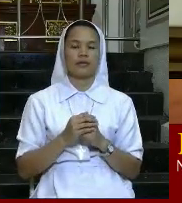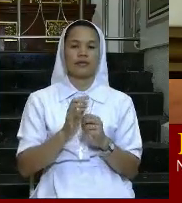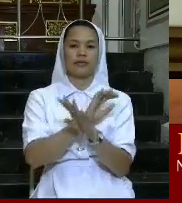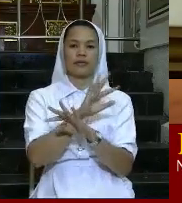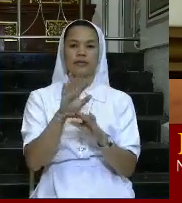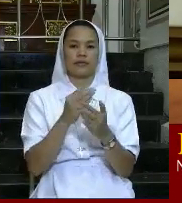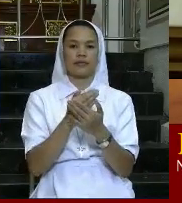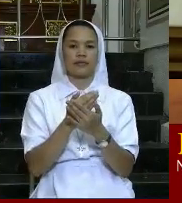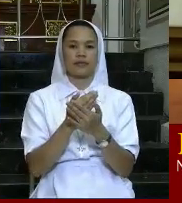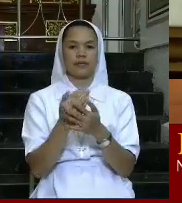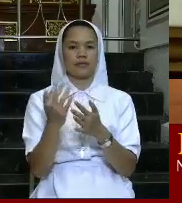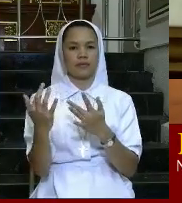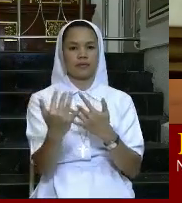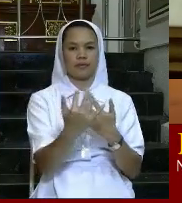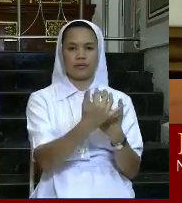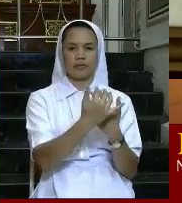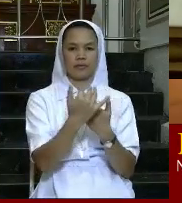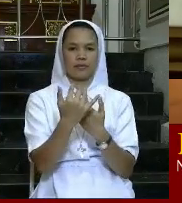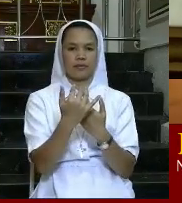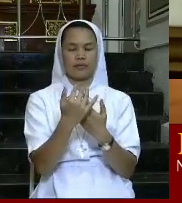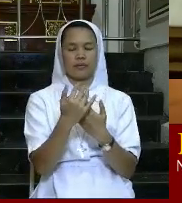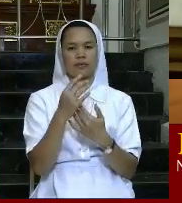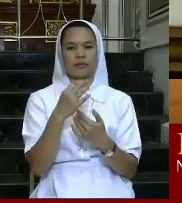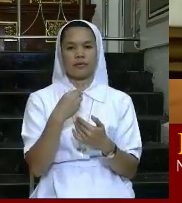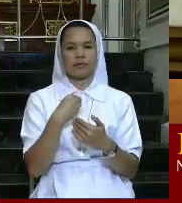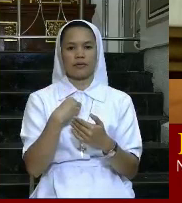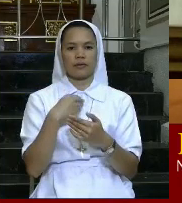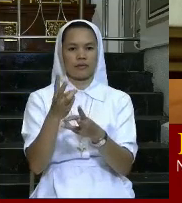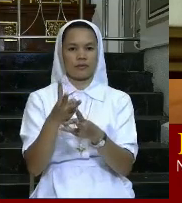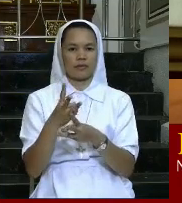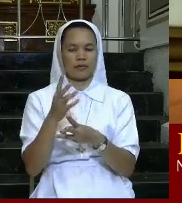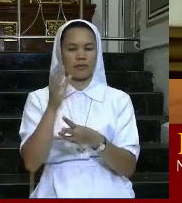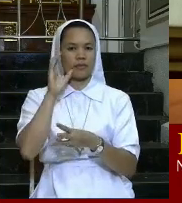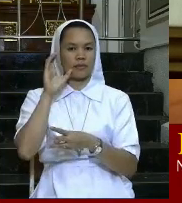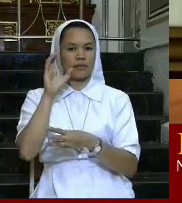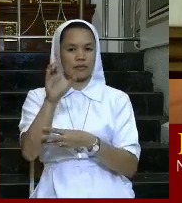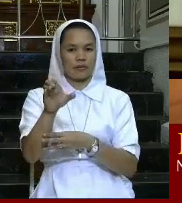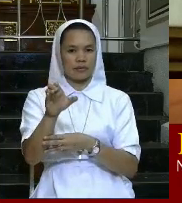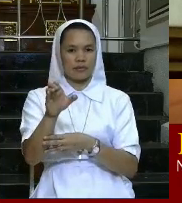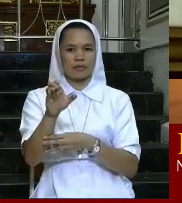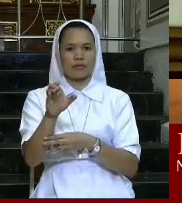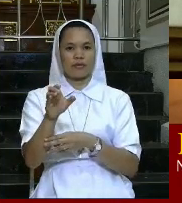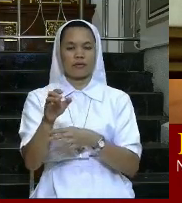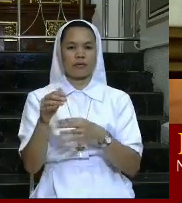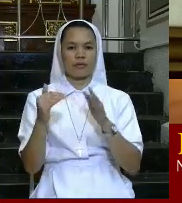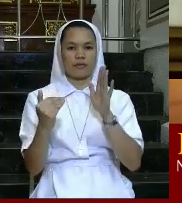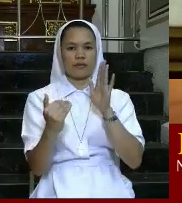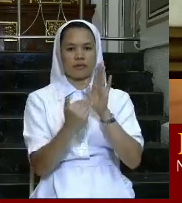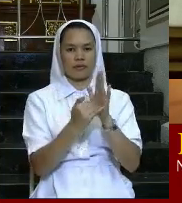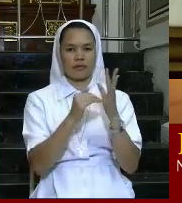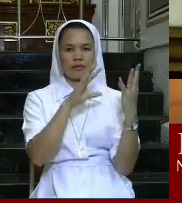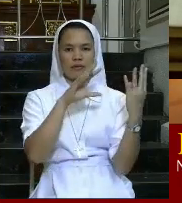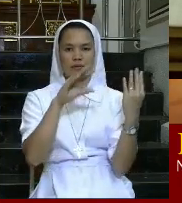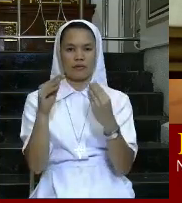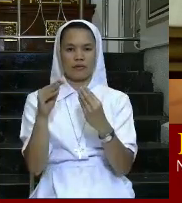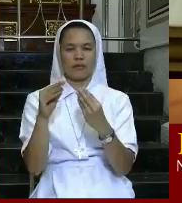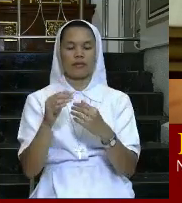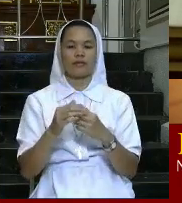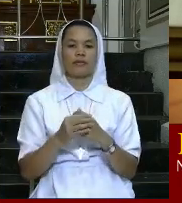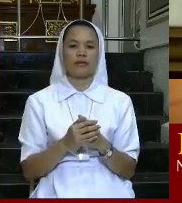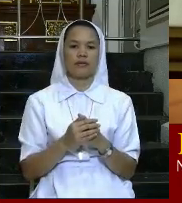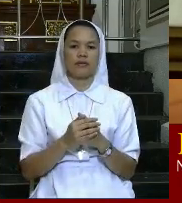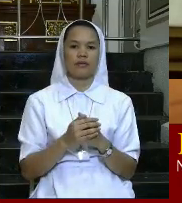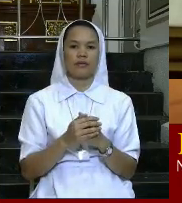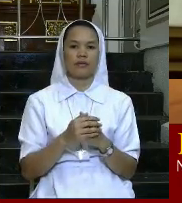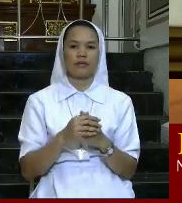who see me scoff at me. They mock me with parted lips. They wag their heads.